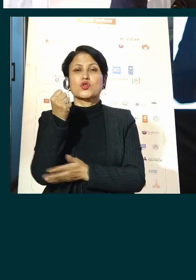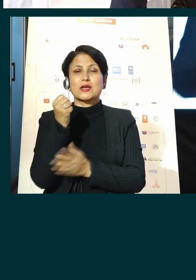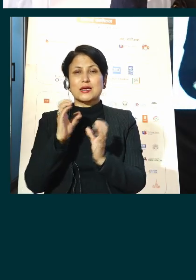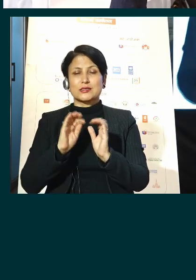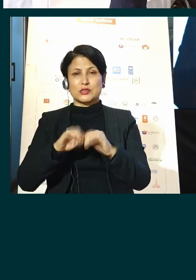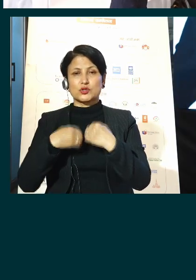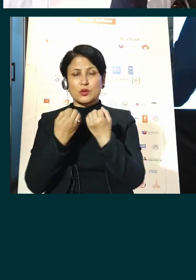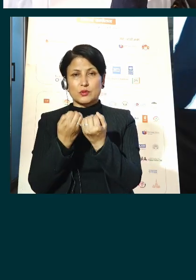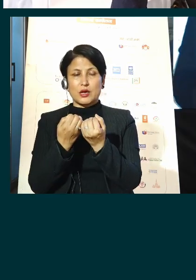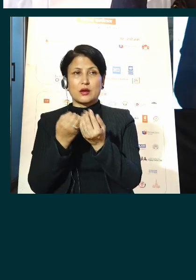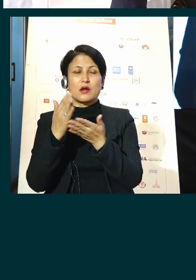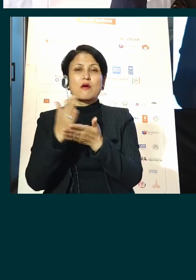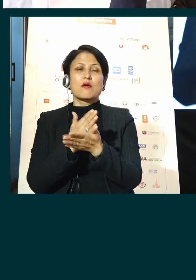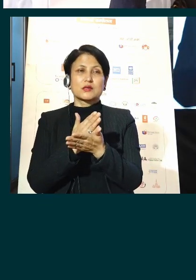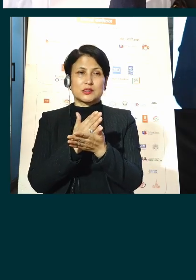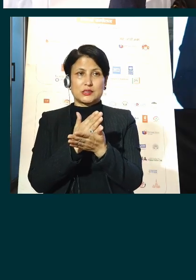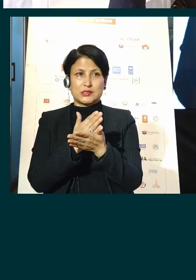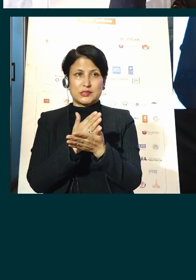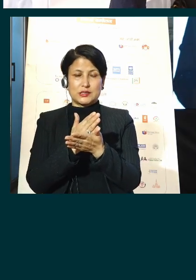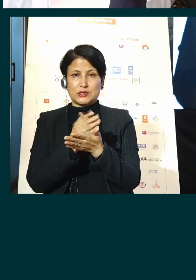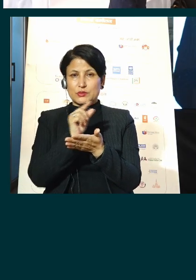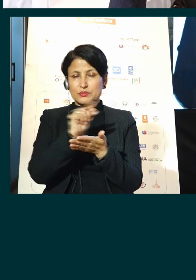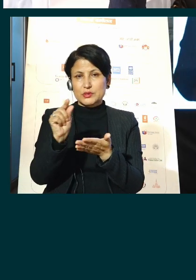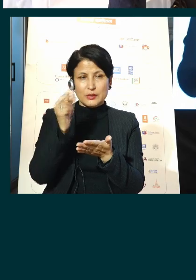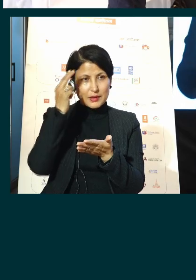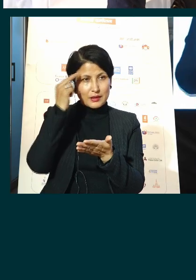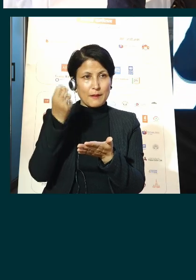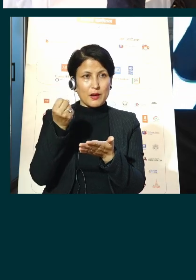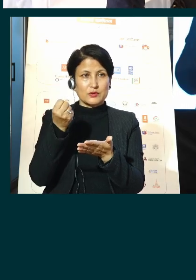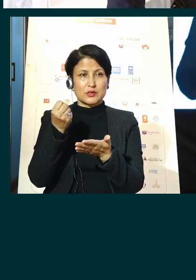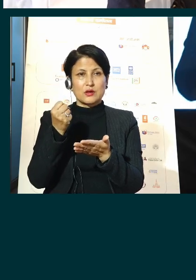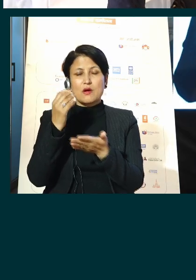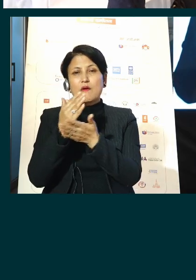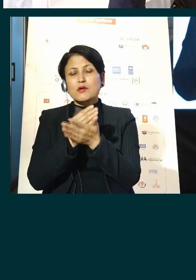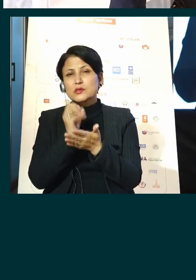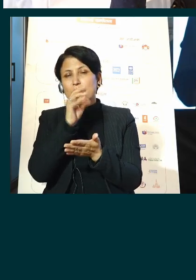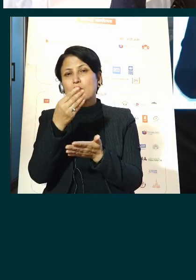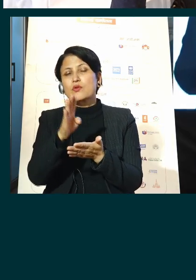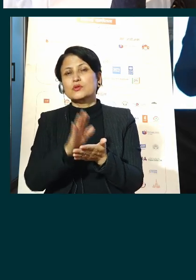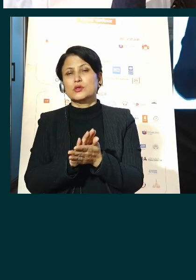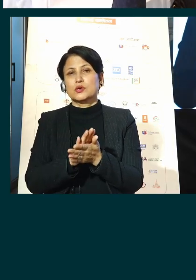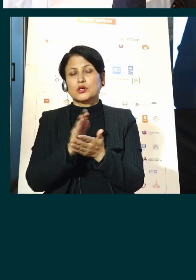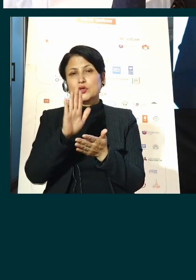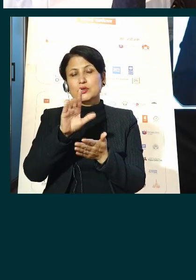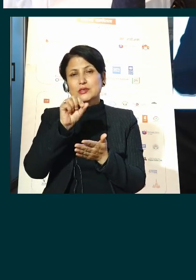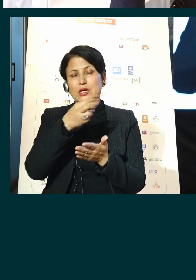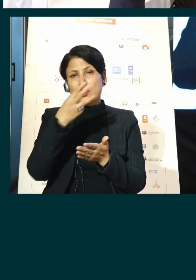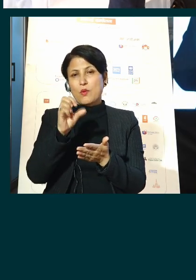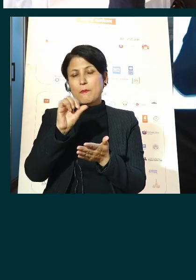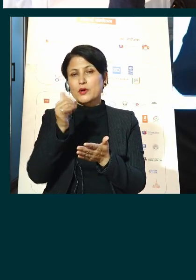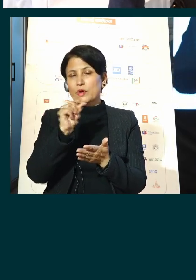and how will you tell them like it's not about the 𝐶𝐲, but it's about the menstrual discrimination